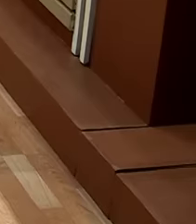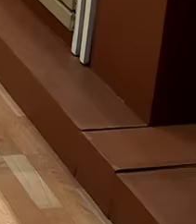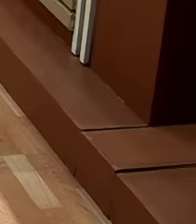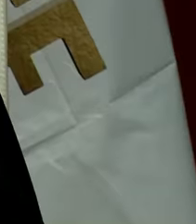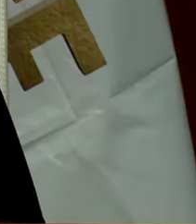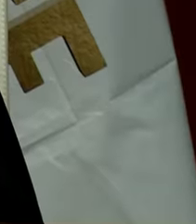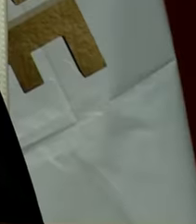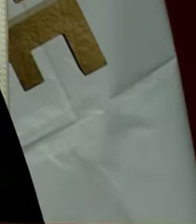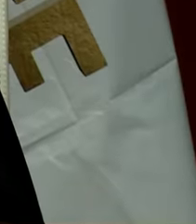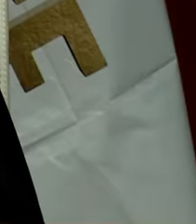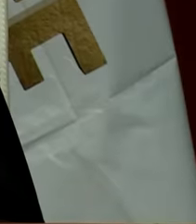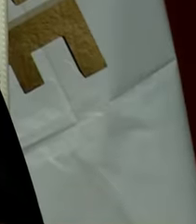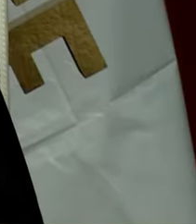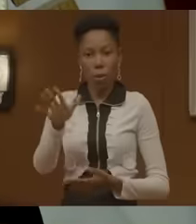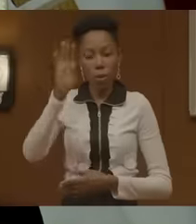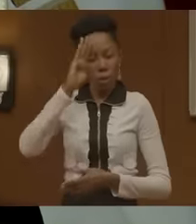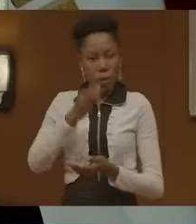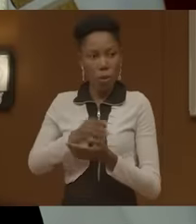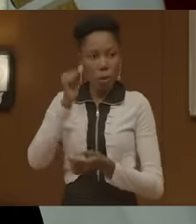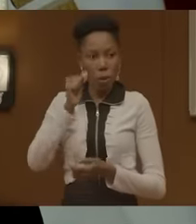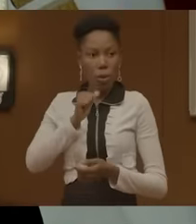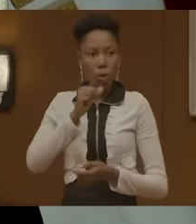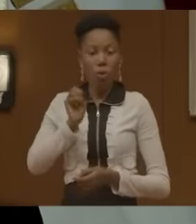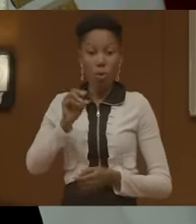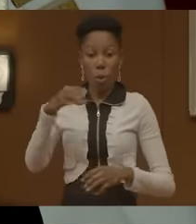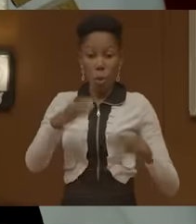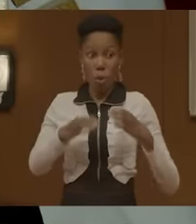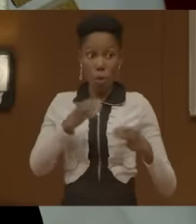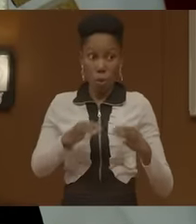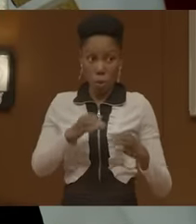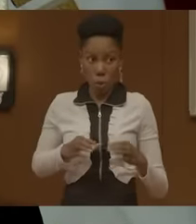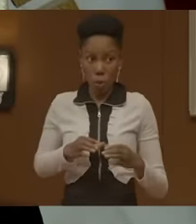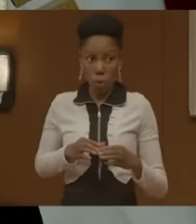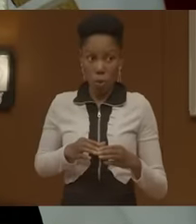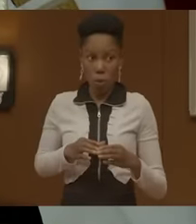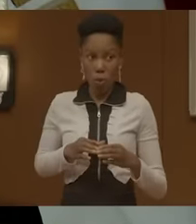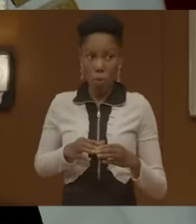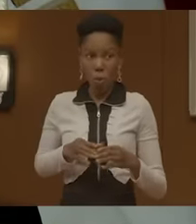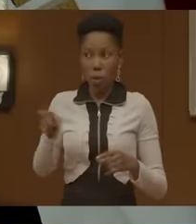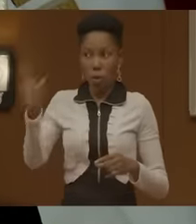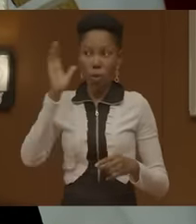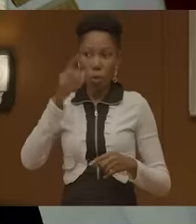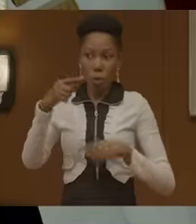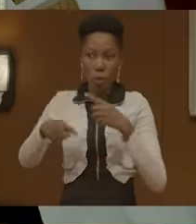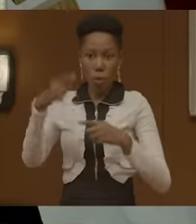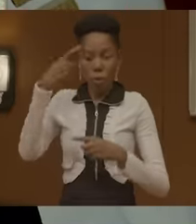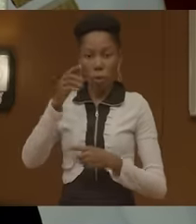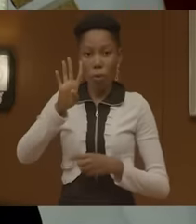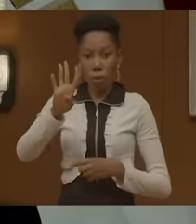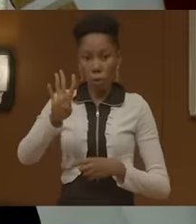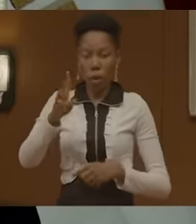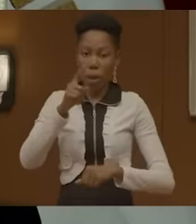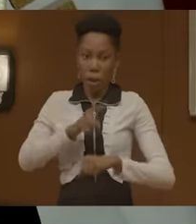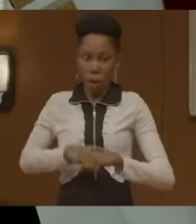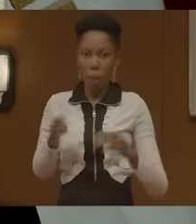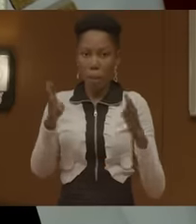break, Judge Fumi rules. So the court will, my ruling, you go for the 4 sessions, 4 times,